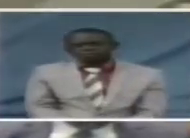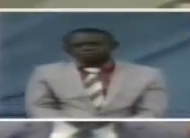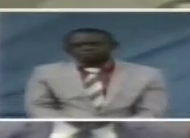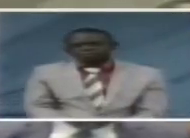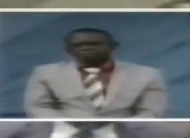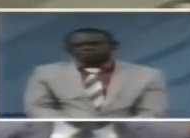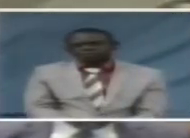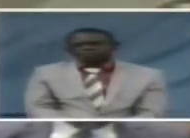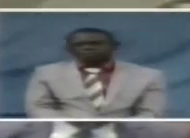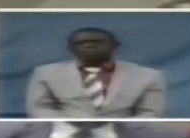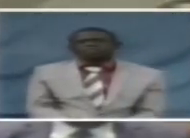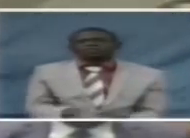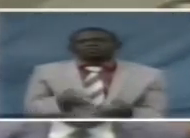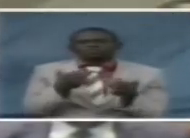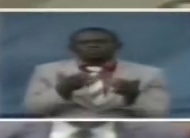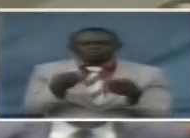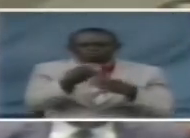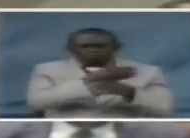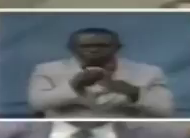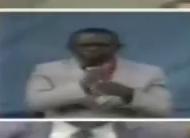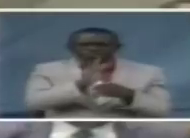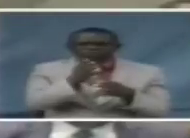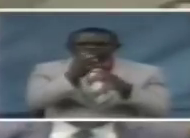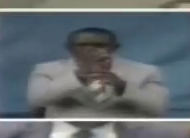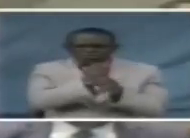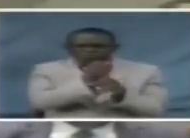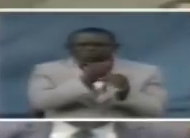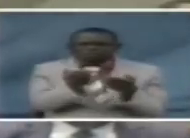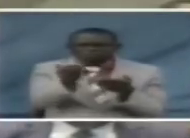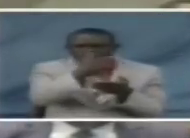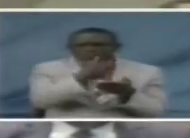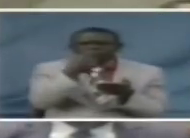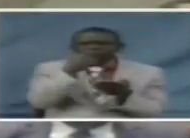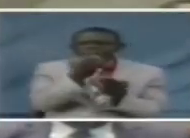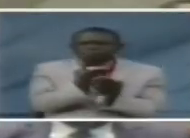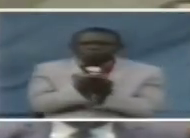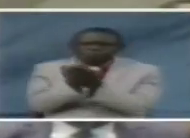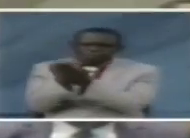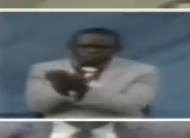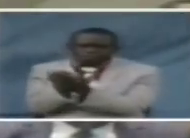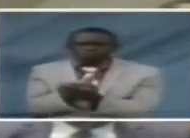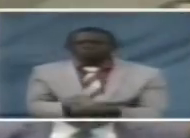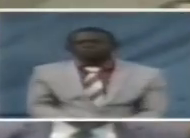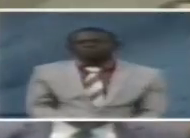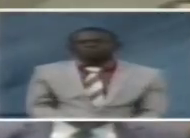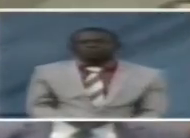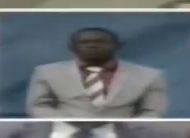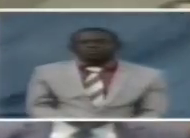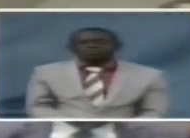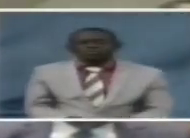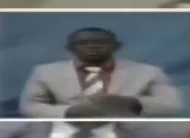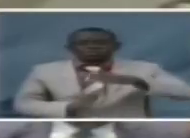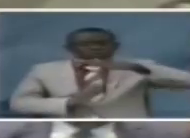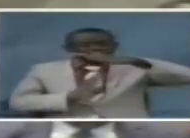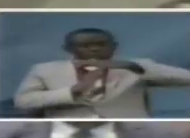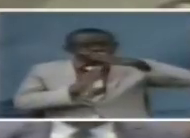a fine. Submission of returns and payment. Mr. Speaker, I propose